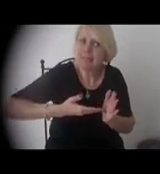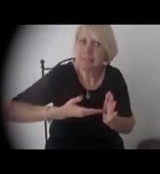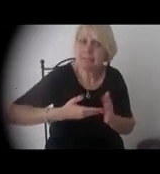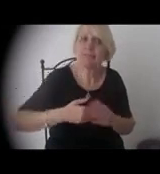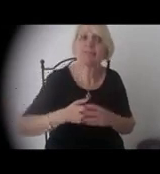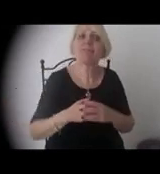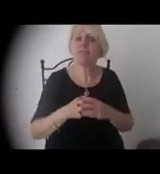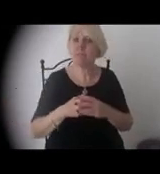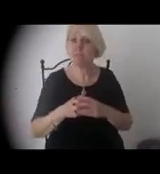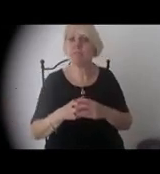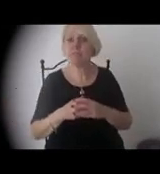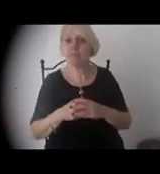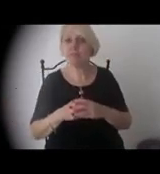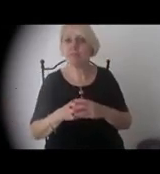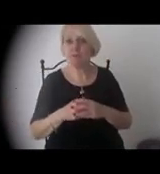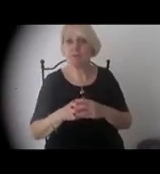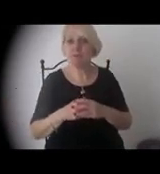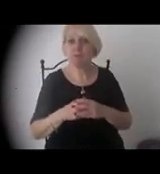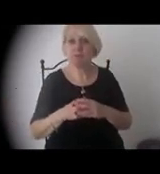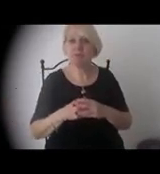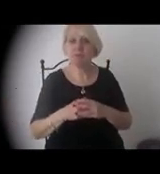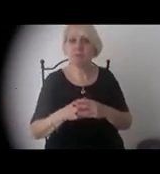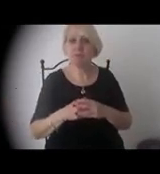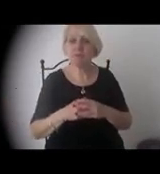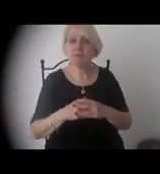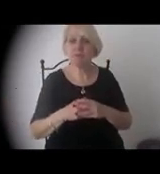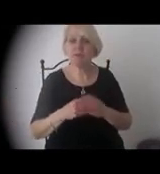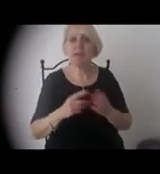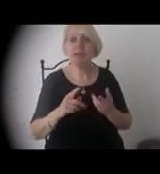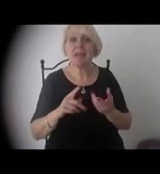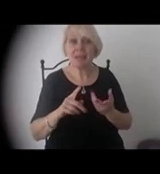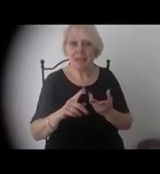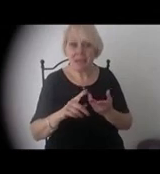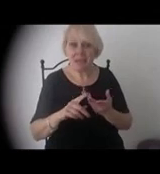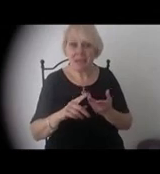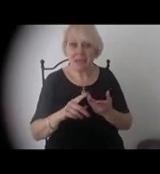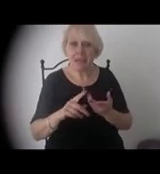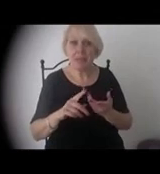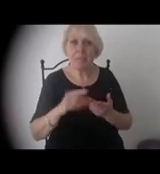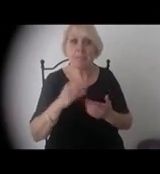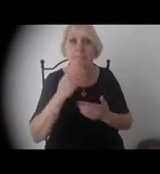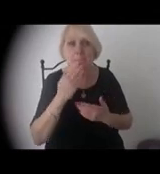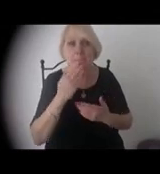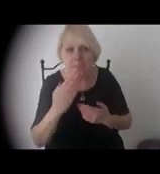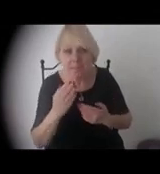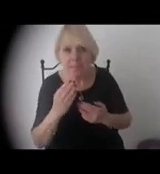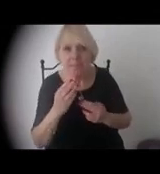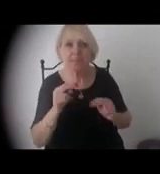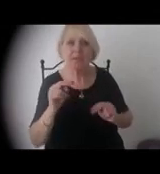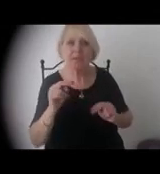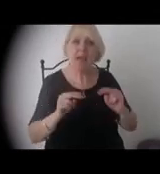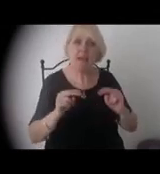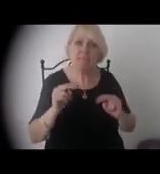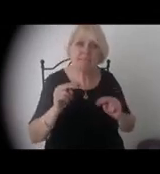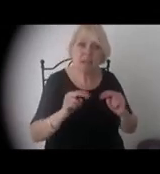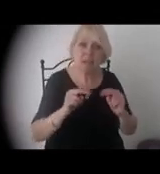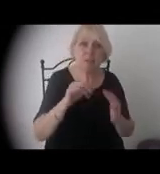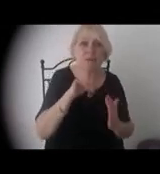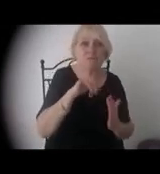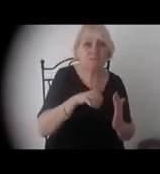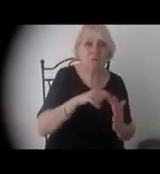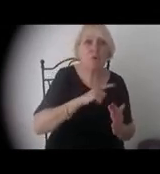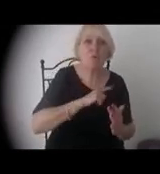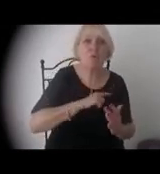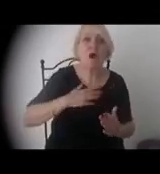If you can, everyone that's listening, if you can make sure that you do the evaluation, because we'd like to get feedback in terms